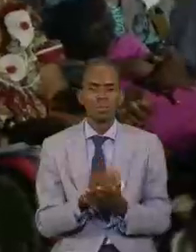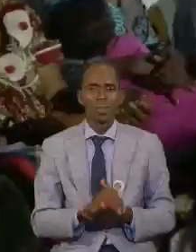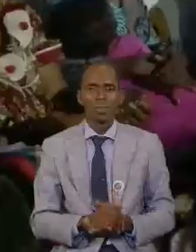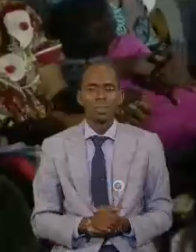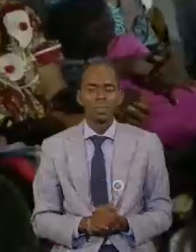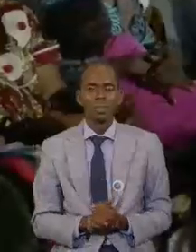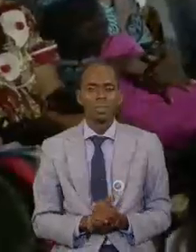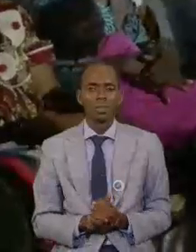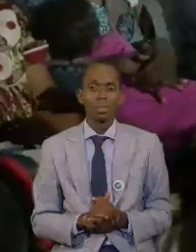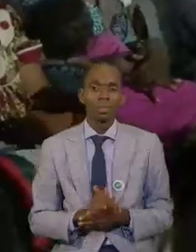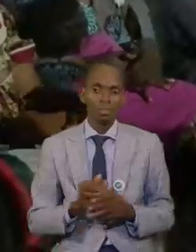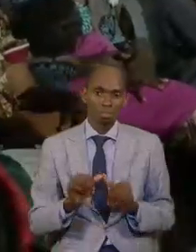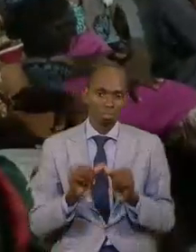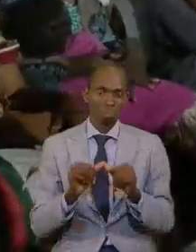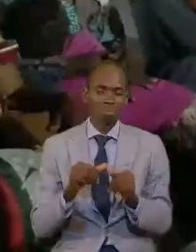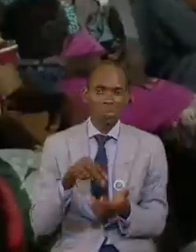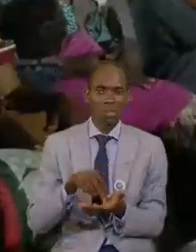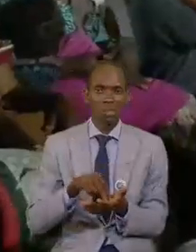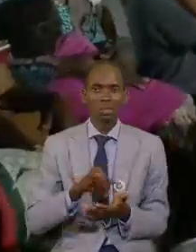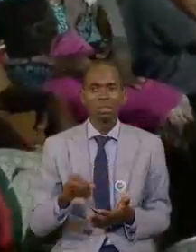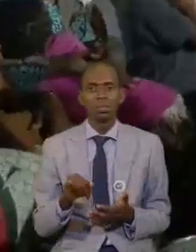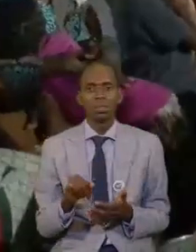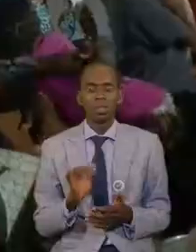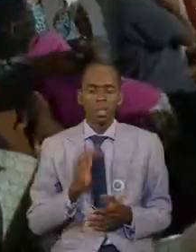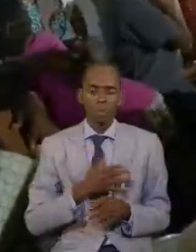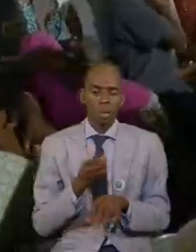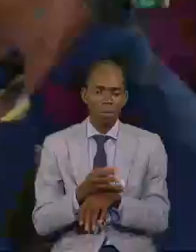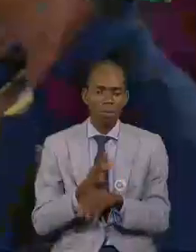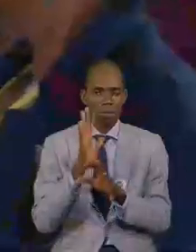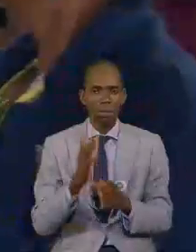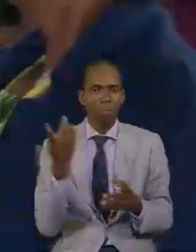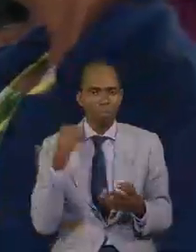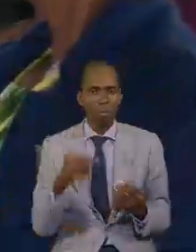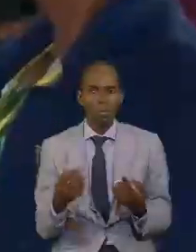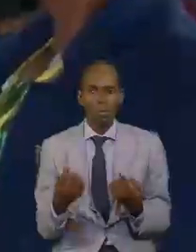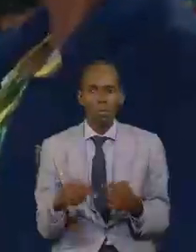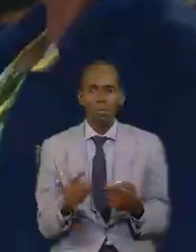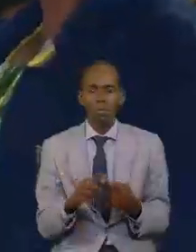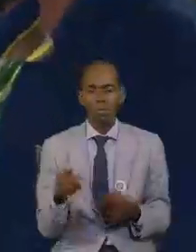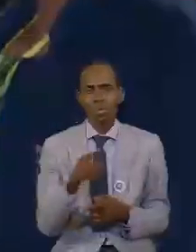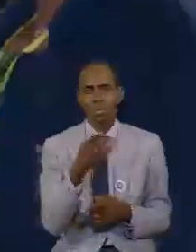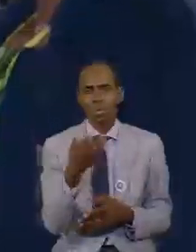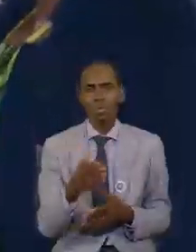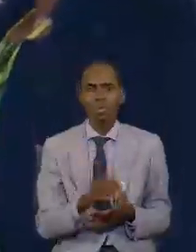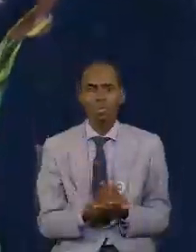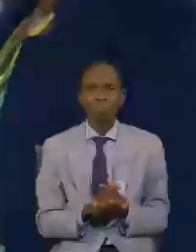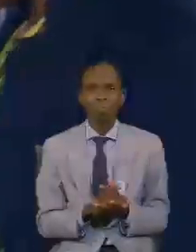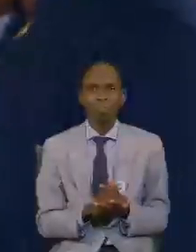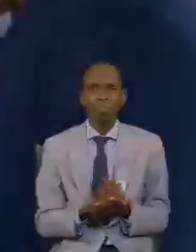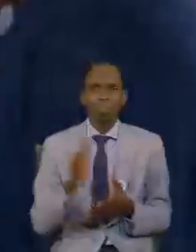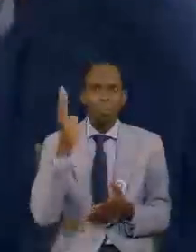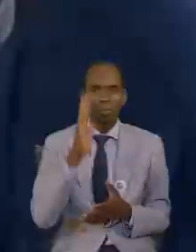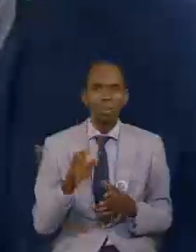Keep on standing. Our counselors will come to you there. They'll give you the slip to